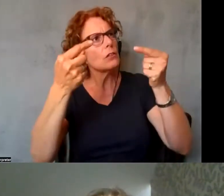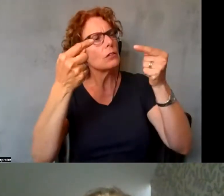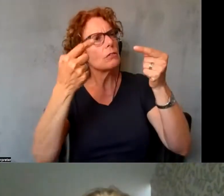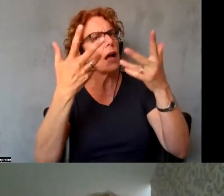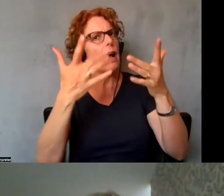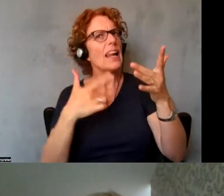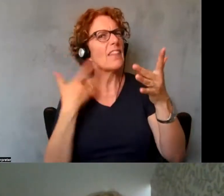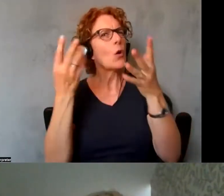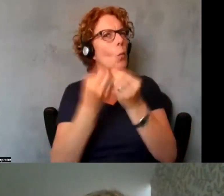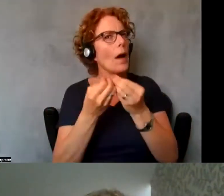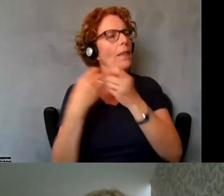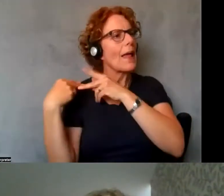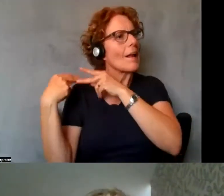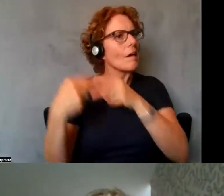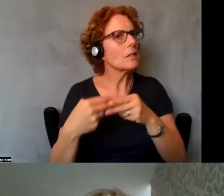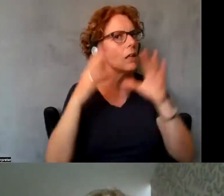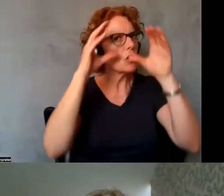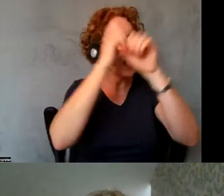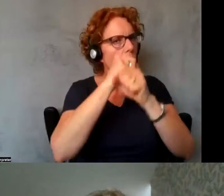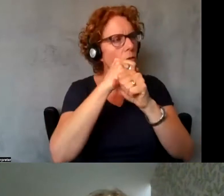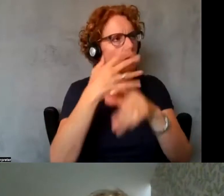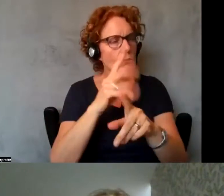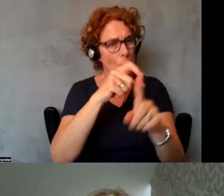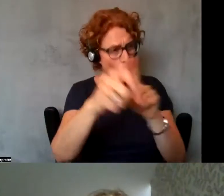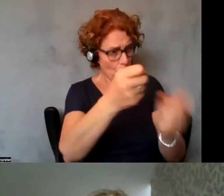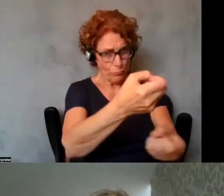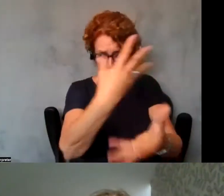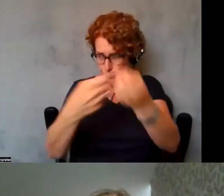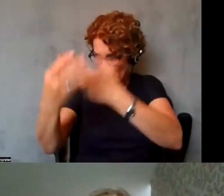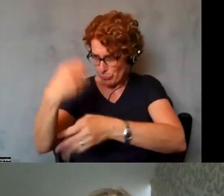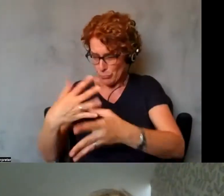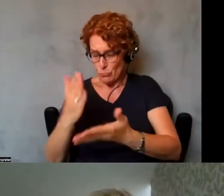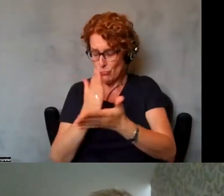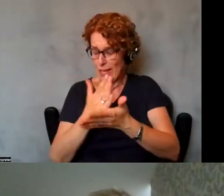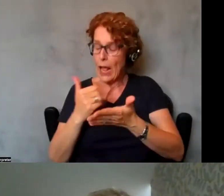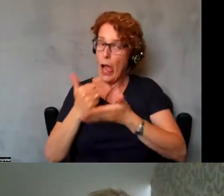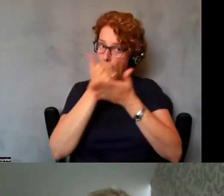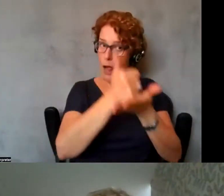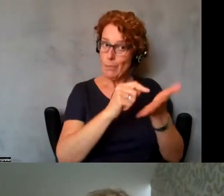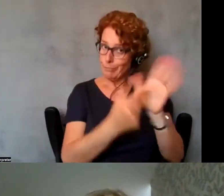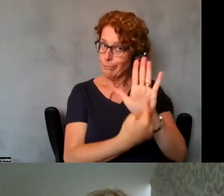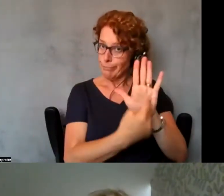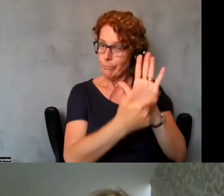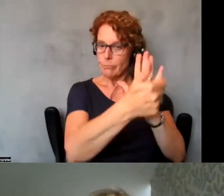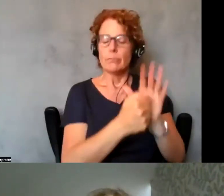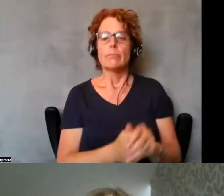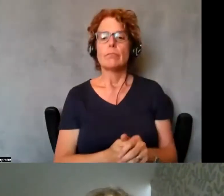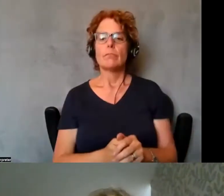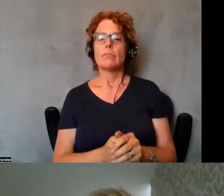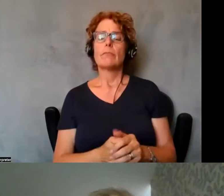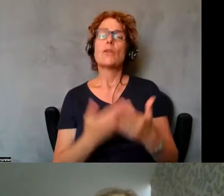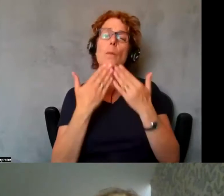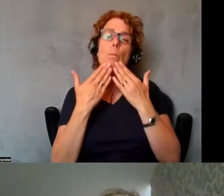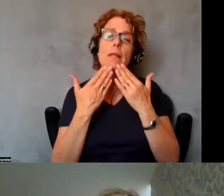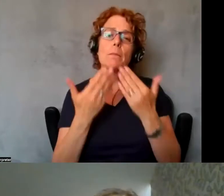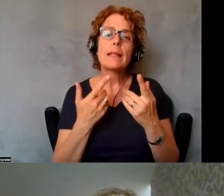loss that came from our community really does seem to have made a positive difference to the outcome. So please do